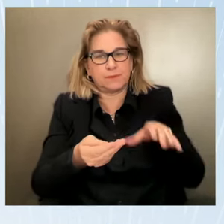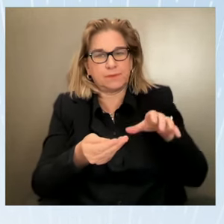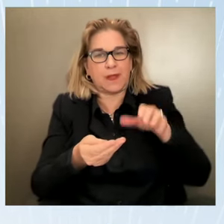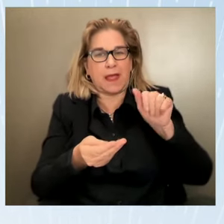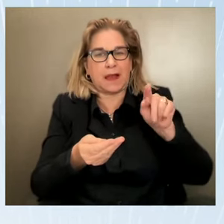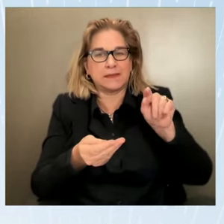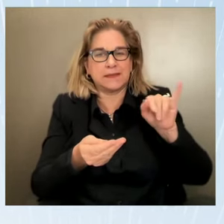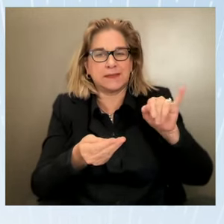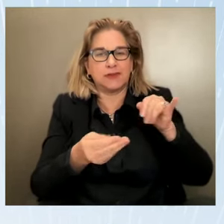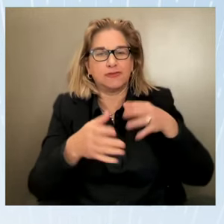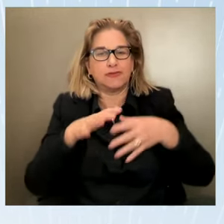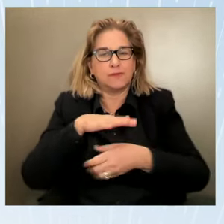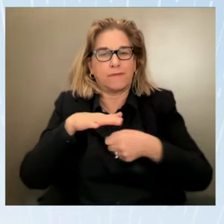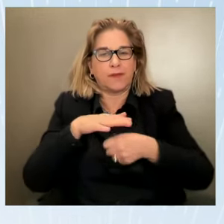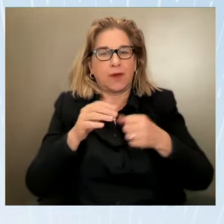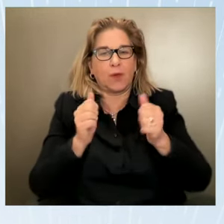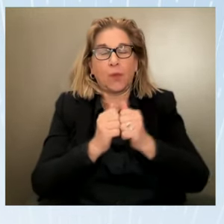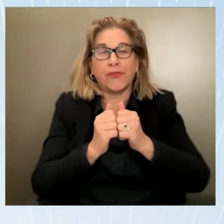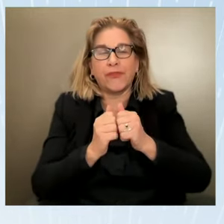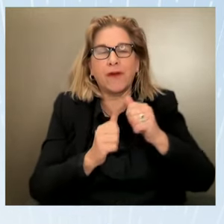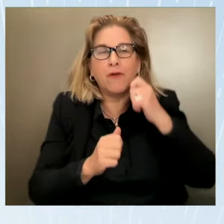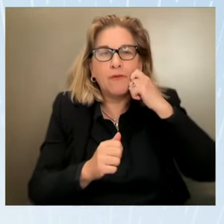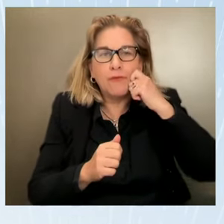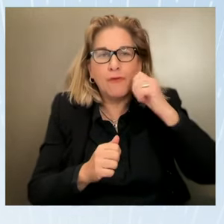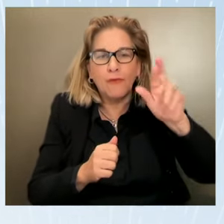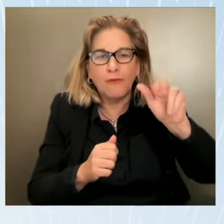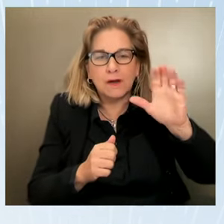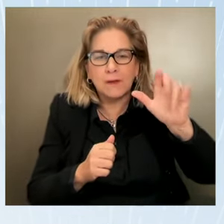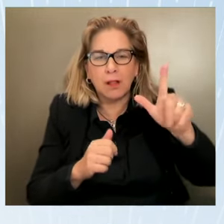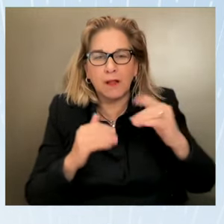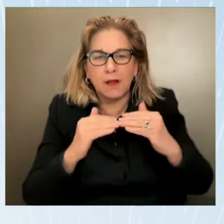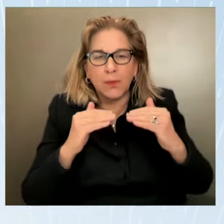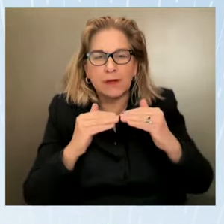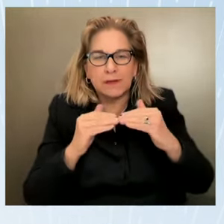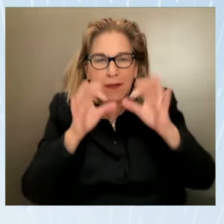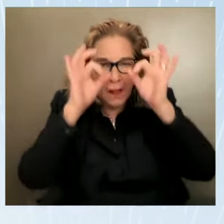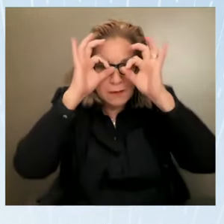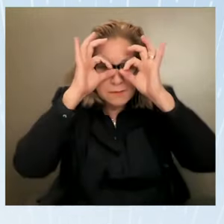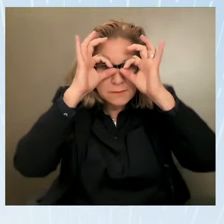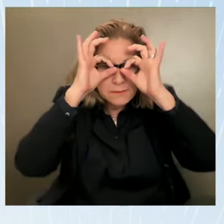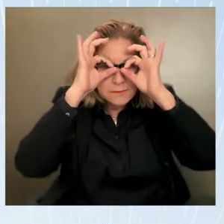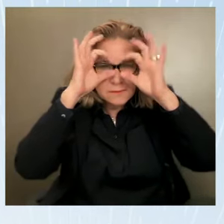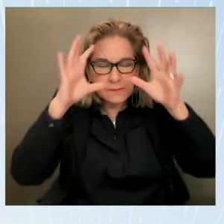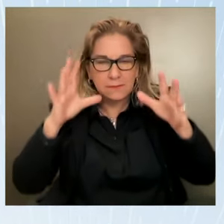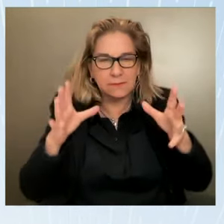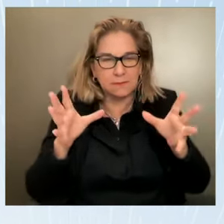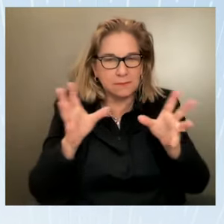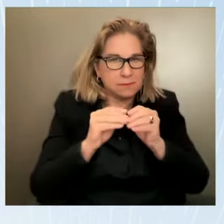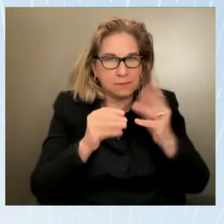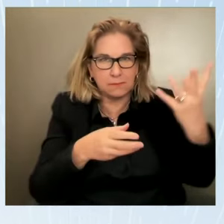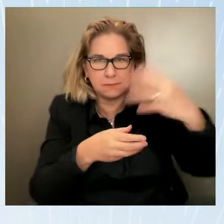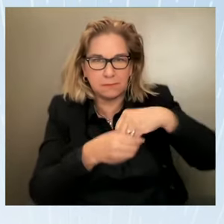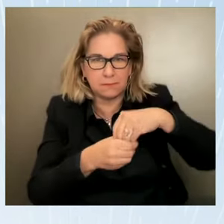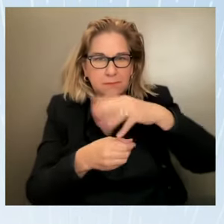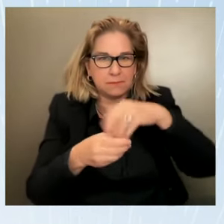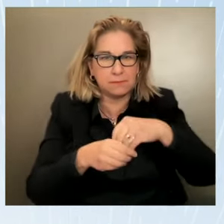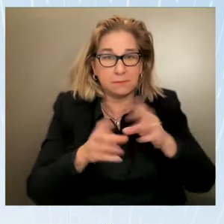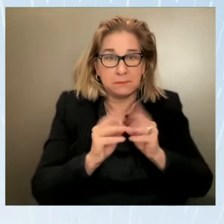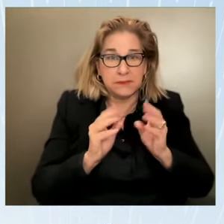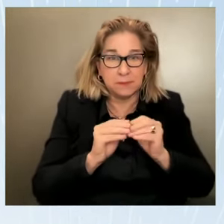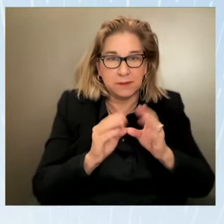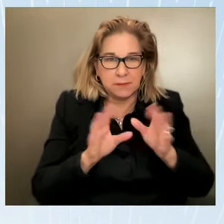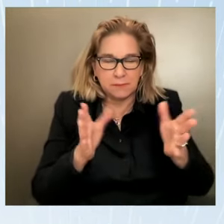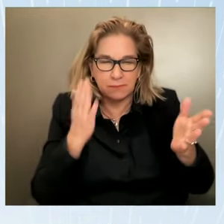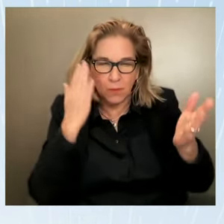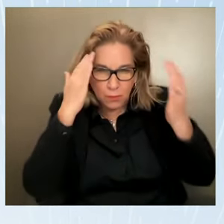public meeting in the coming months to hear further from stakeholders. We also plan to hold small roundtables around the